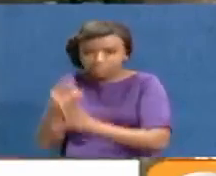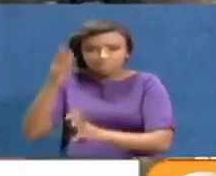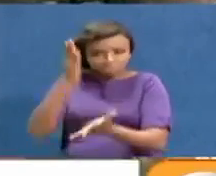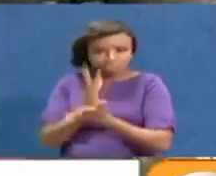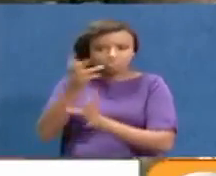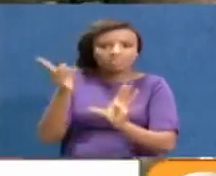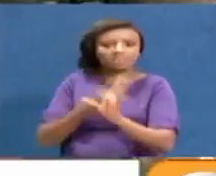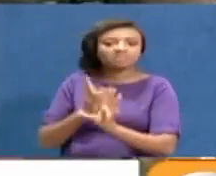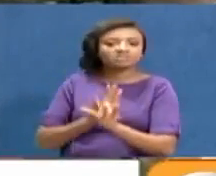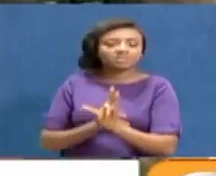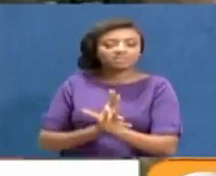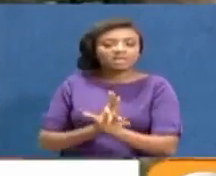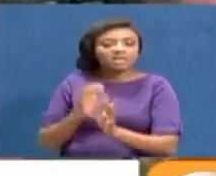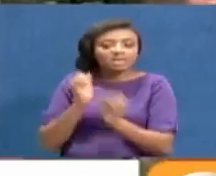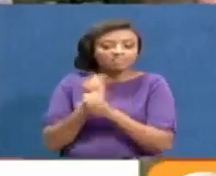in making